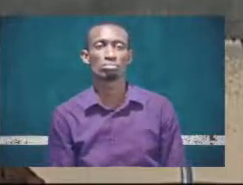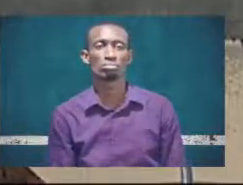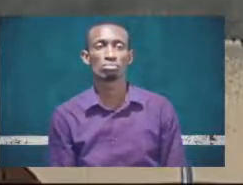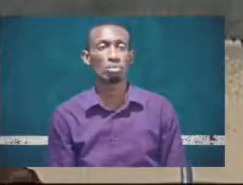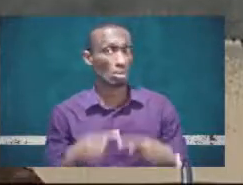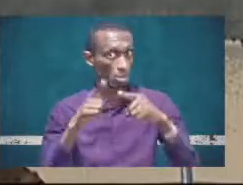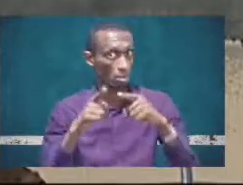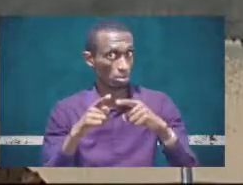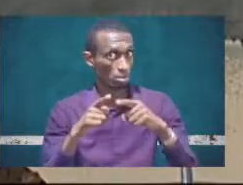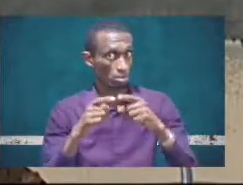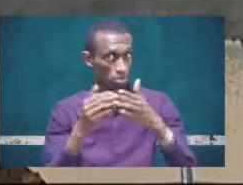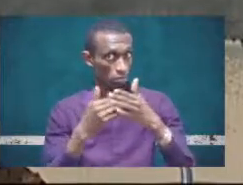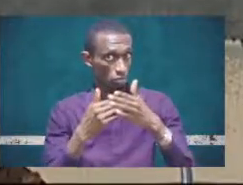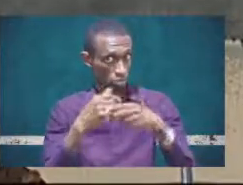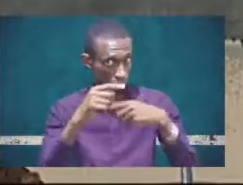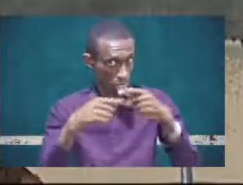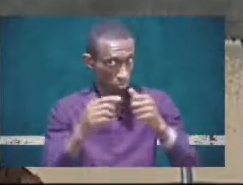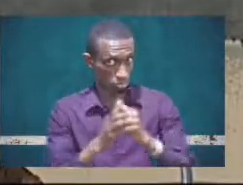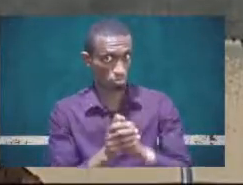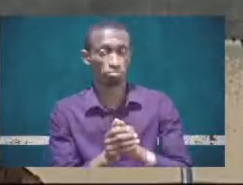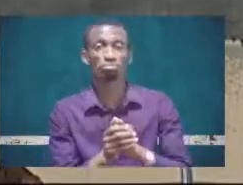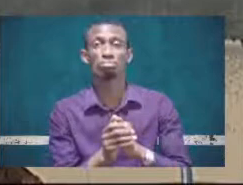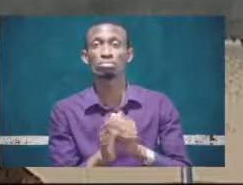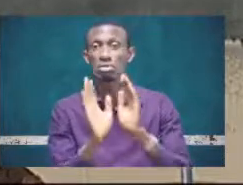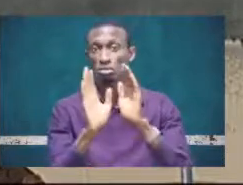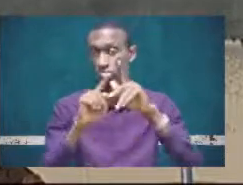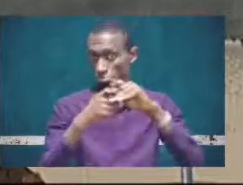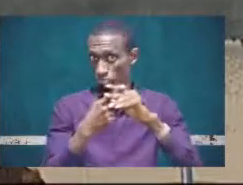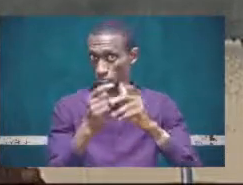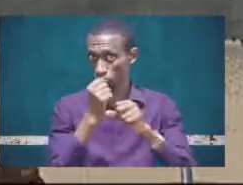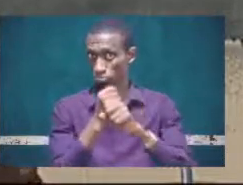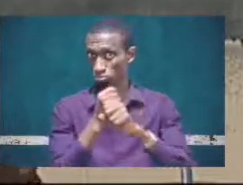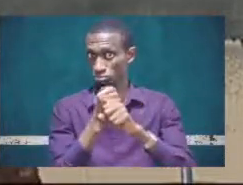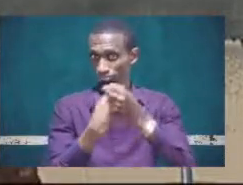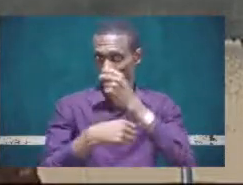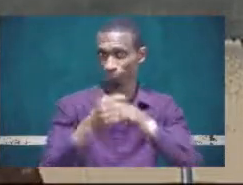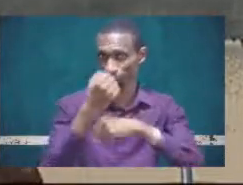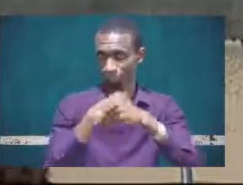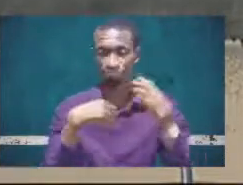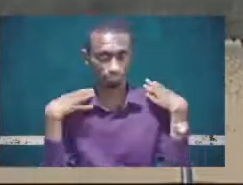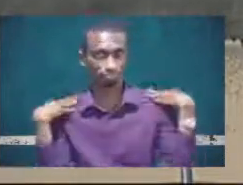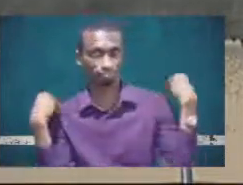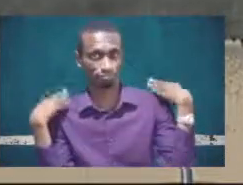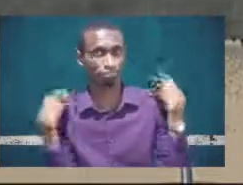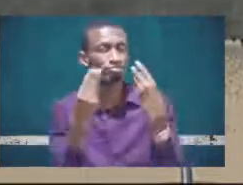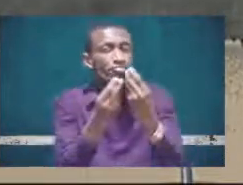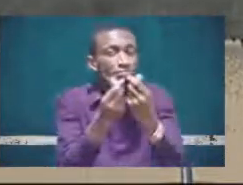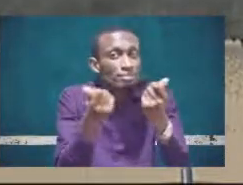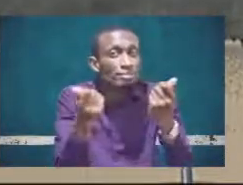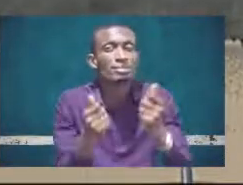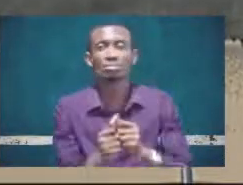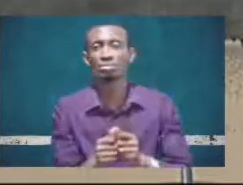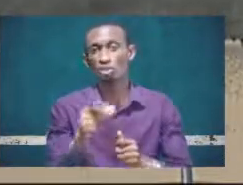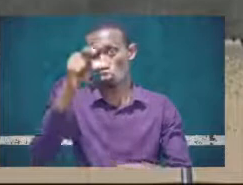But before that, let us start with an activity of solving a